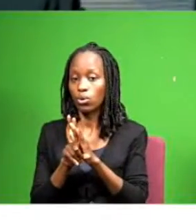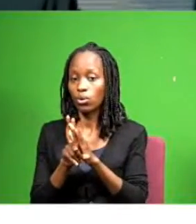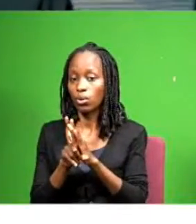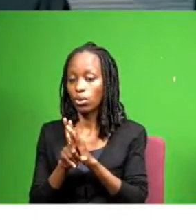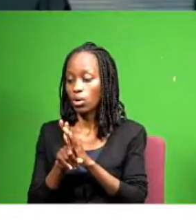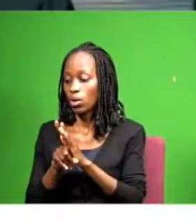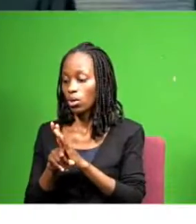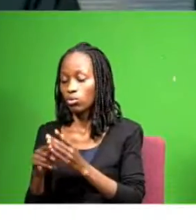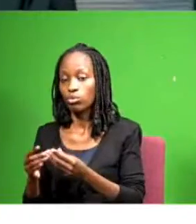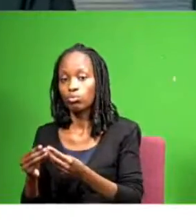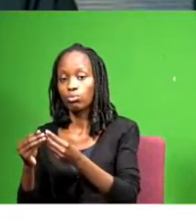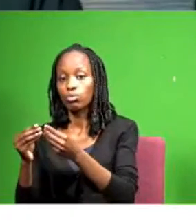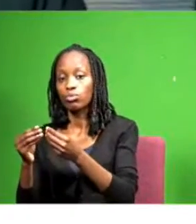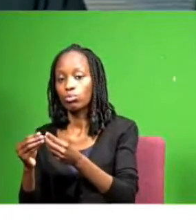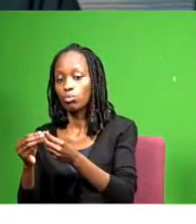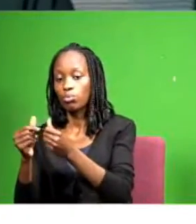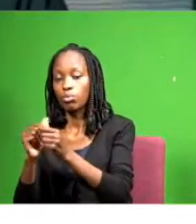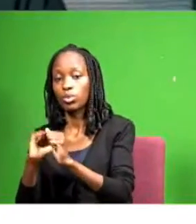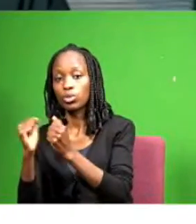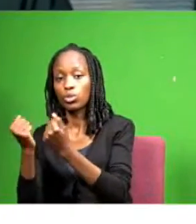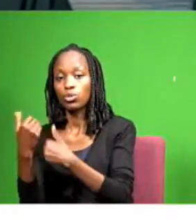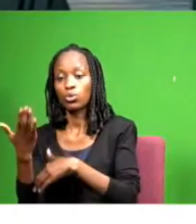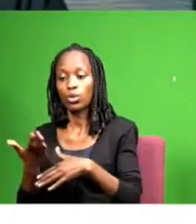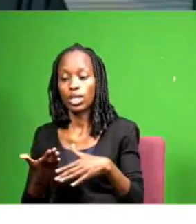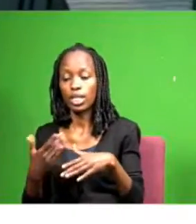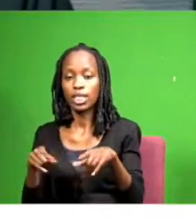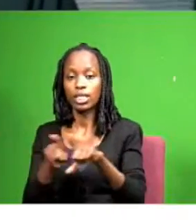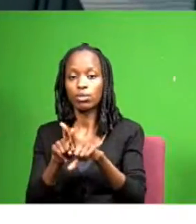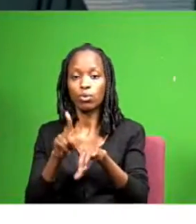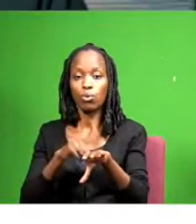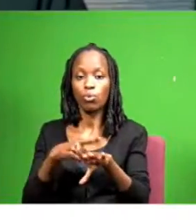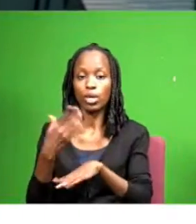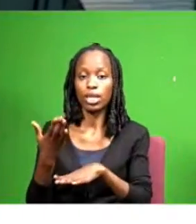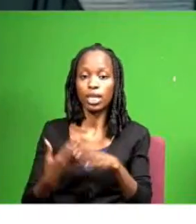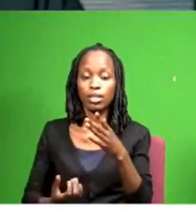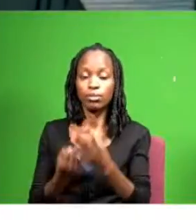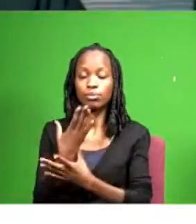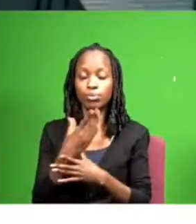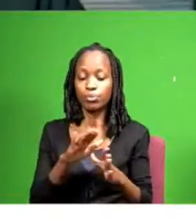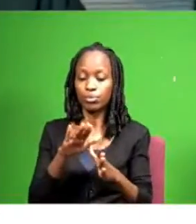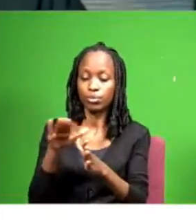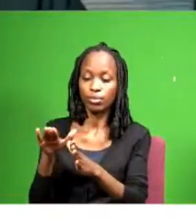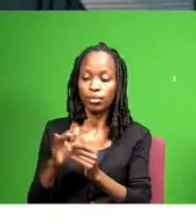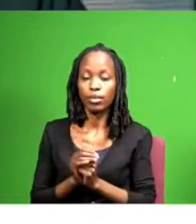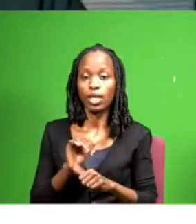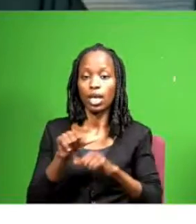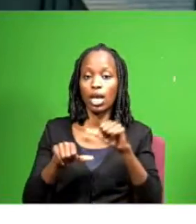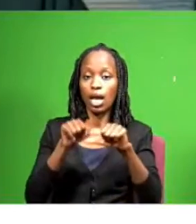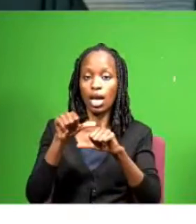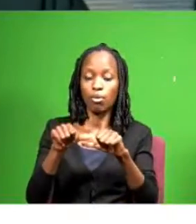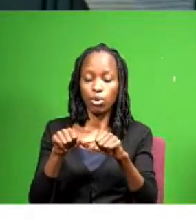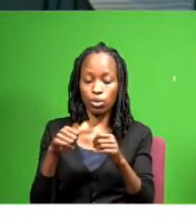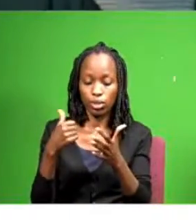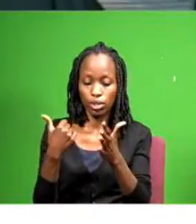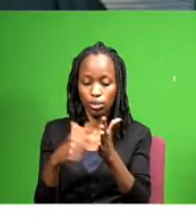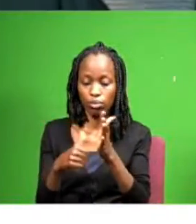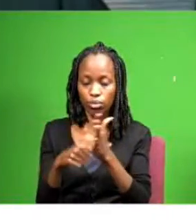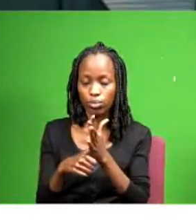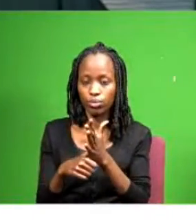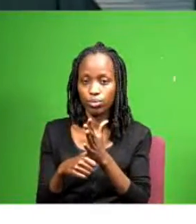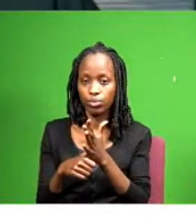needs as and when such needs arise. And on the issue of